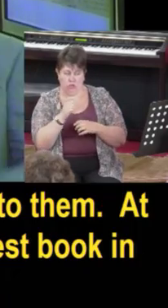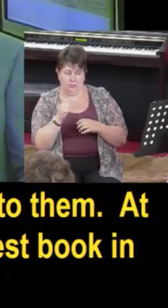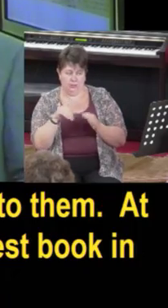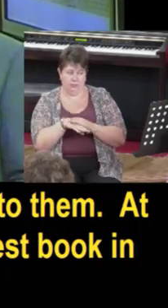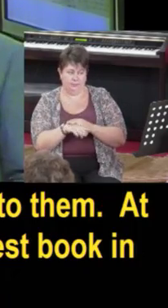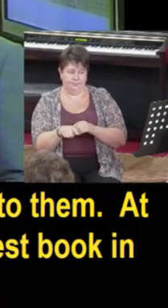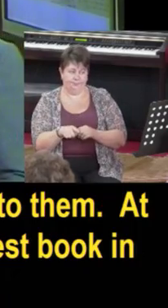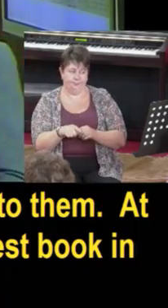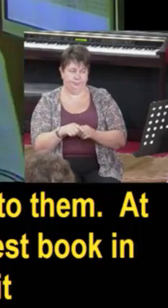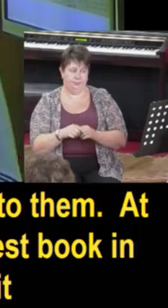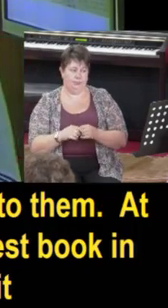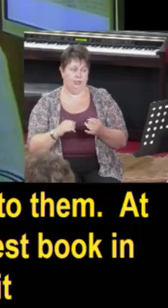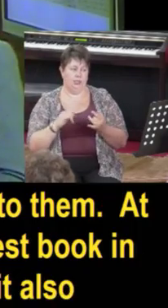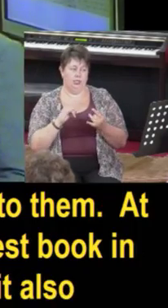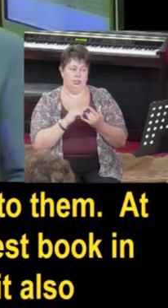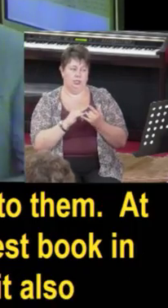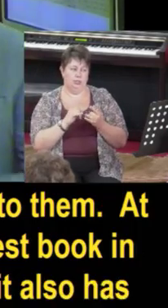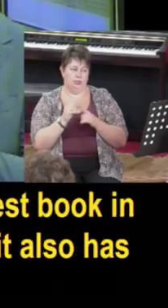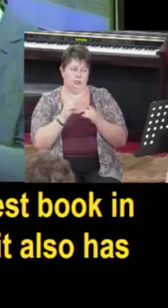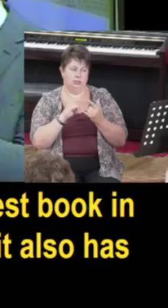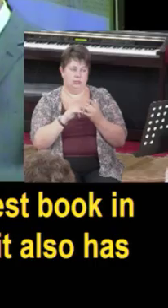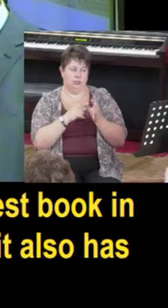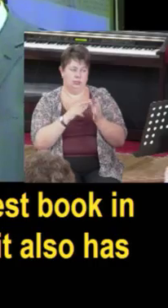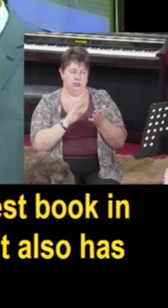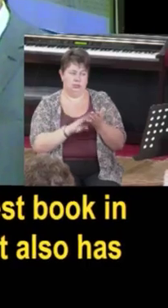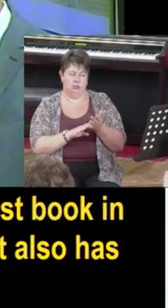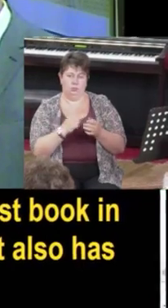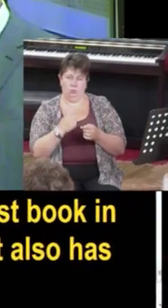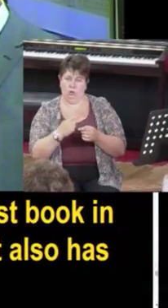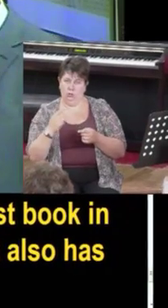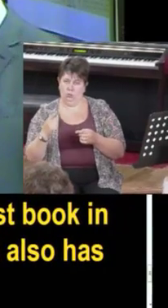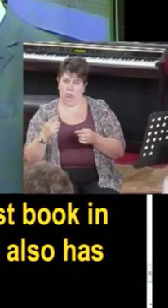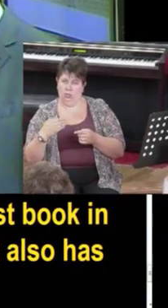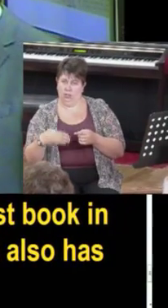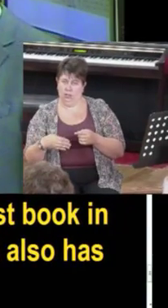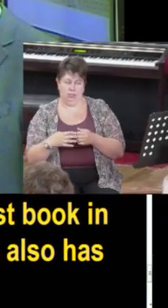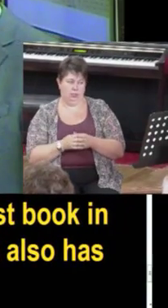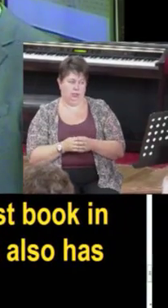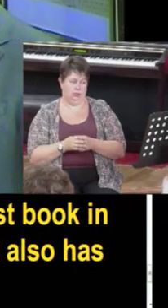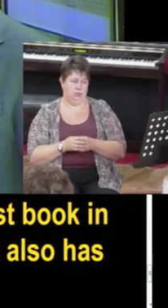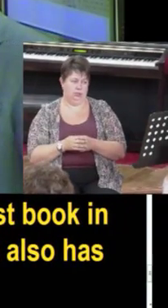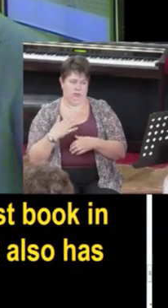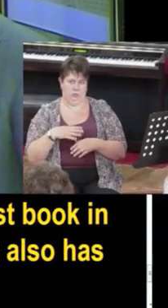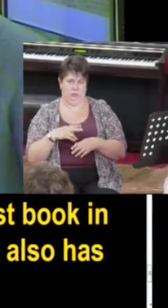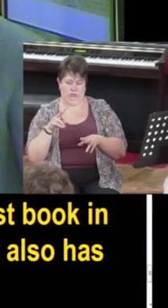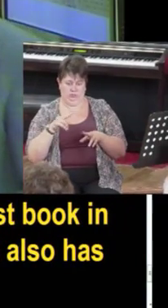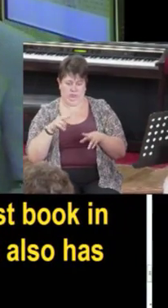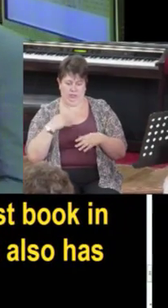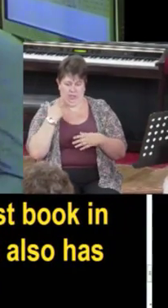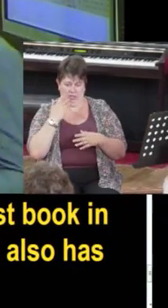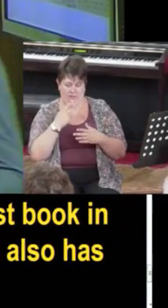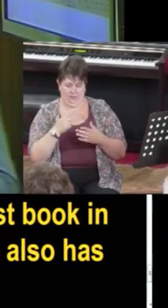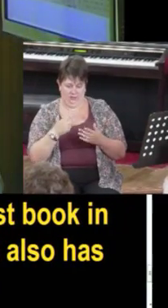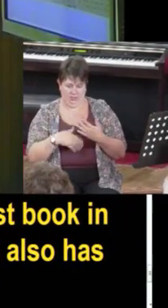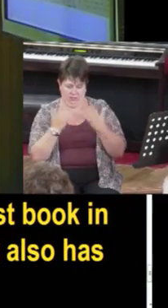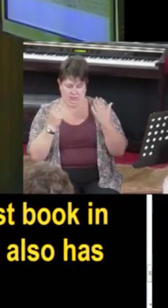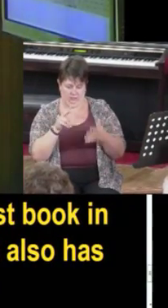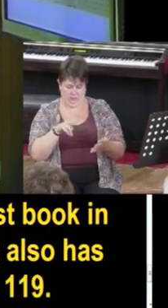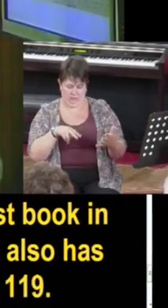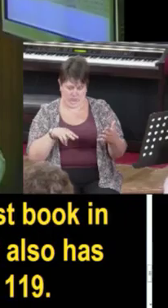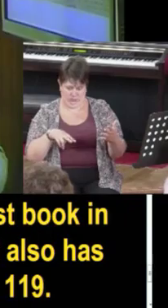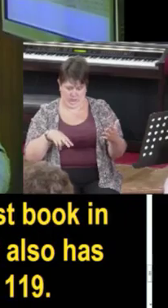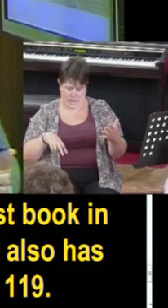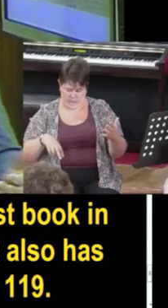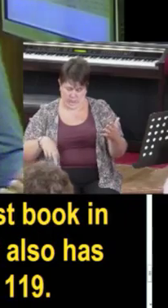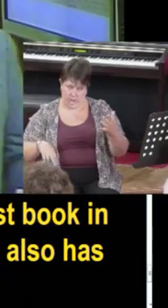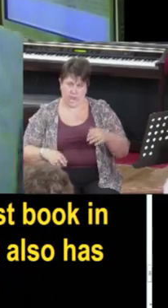Psalm 119. Not necessarily one that you would like to come upon in your daily readings, because it might take you a bit longer than